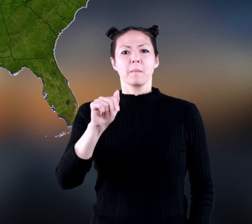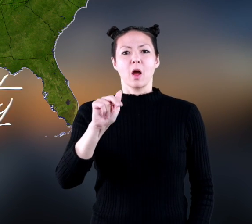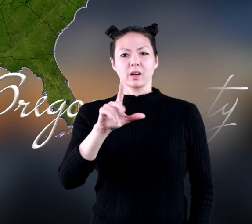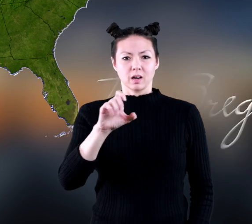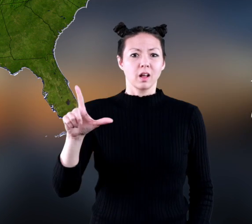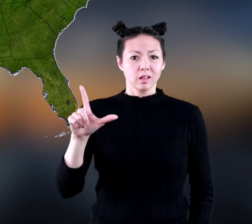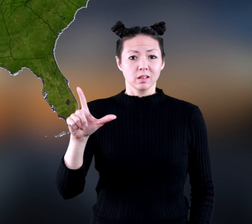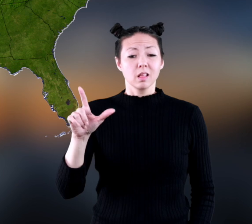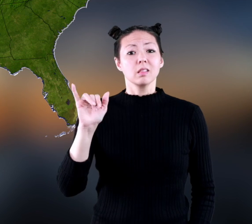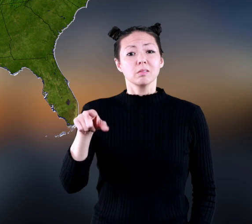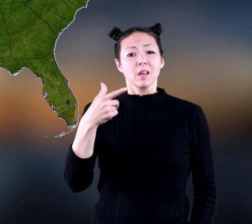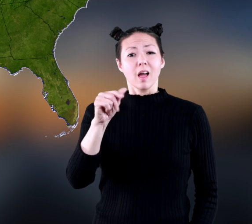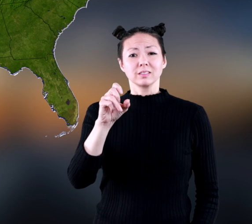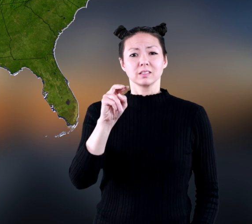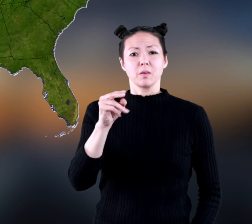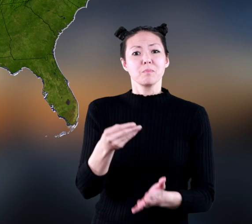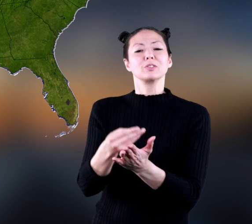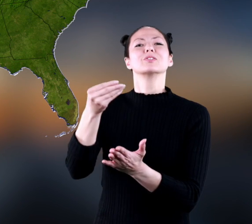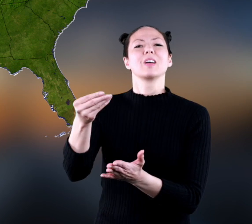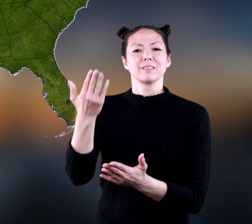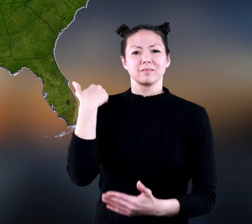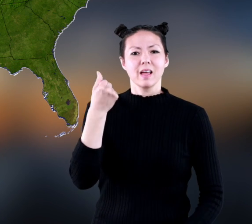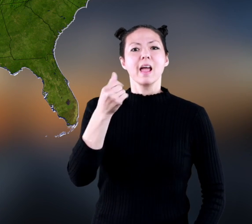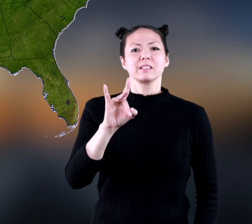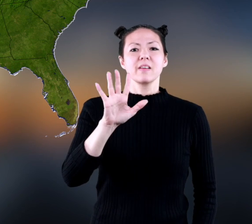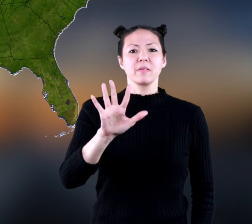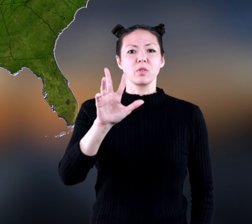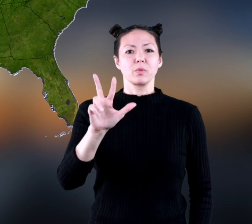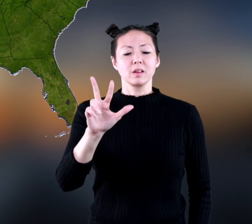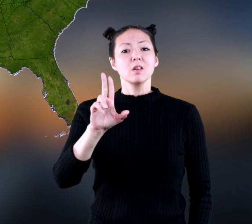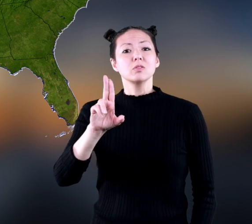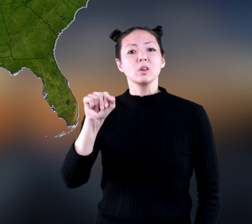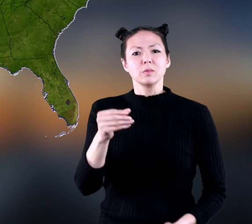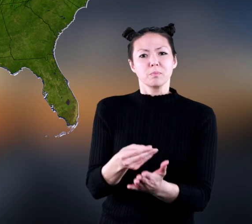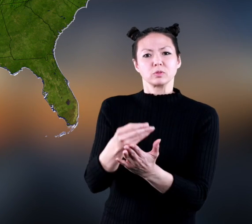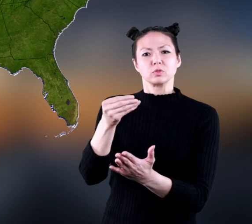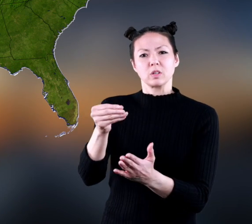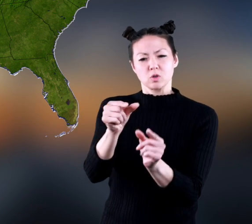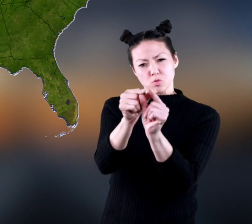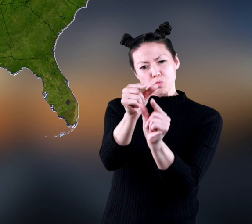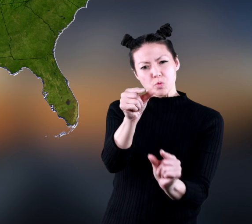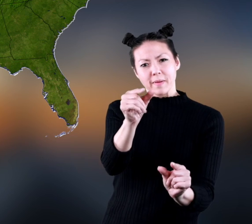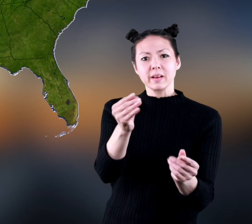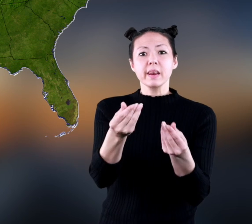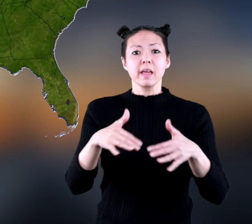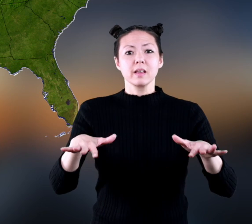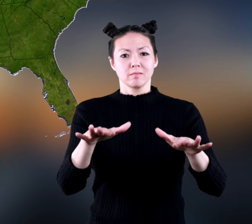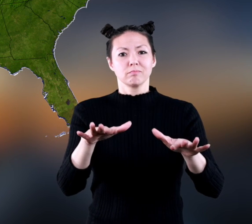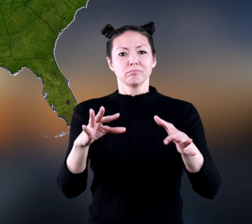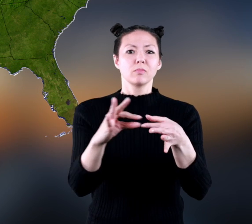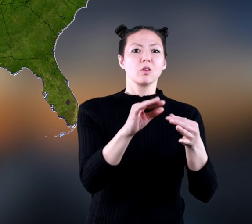parallel. And with the Gadsden Purchase in 1853, the United States purchased a strip of land along